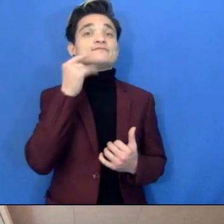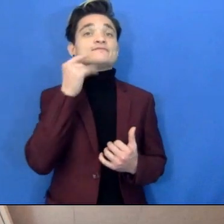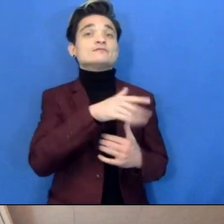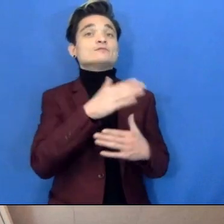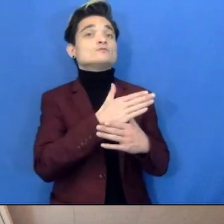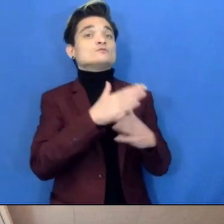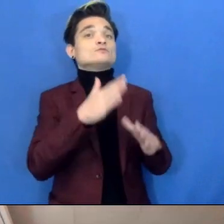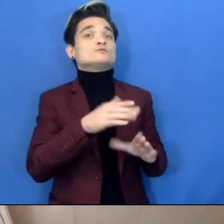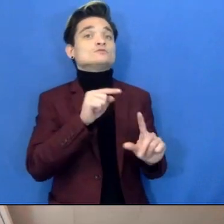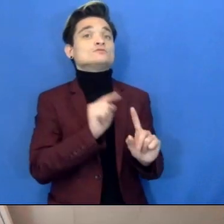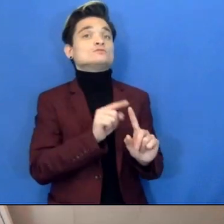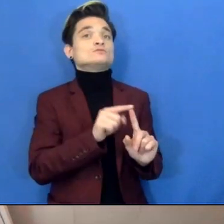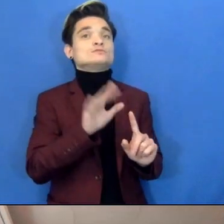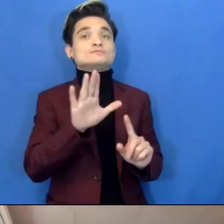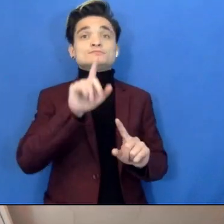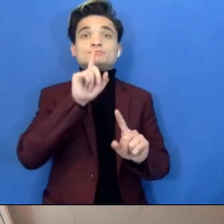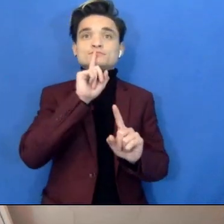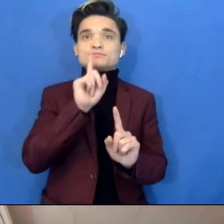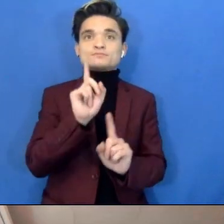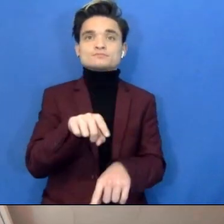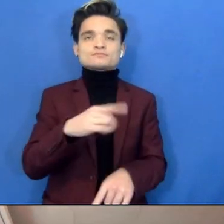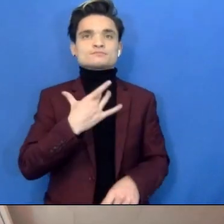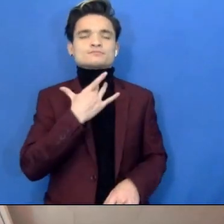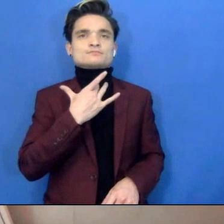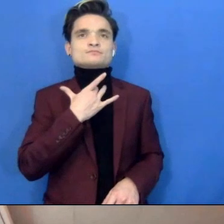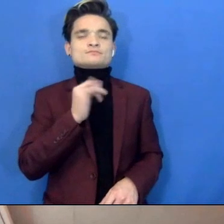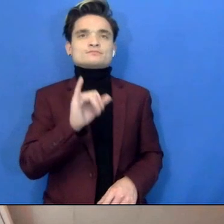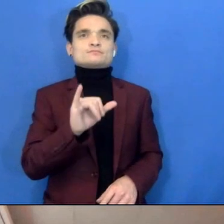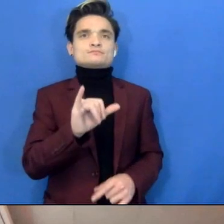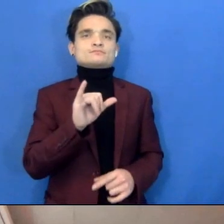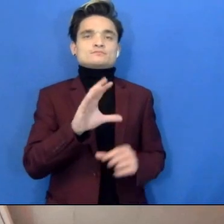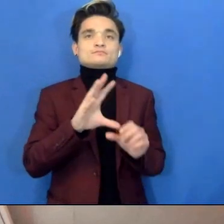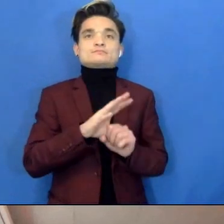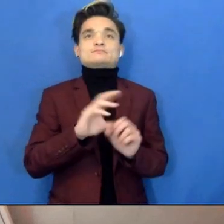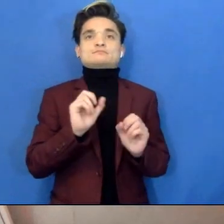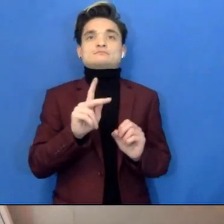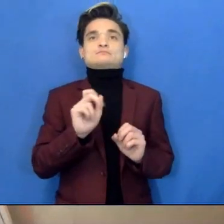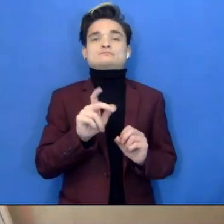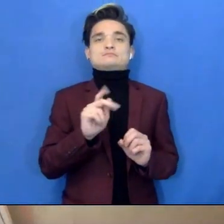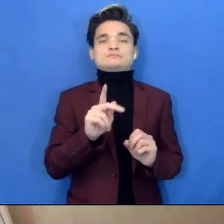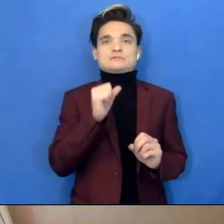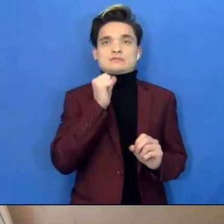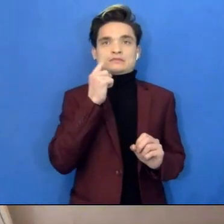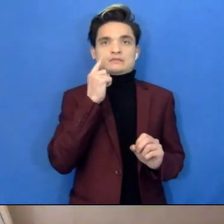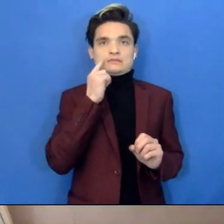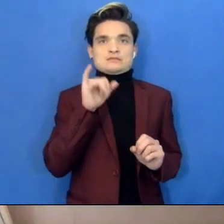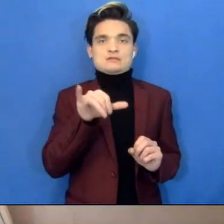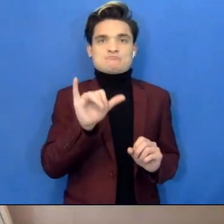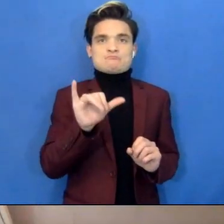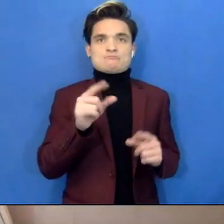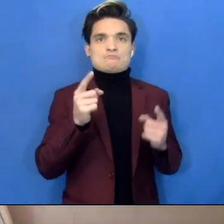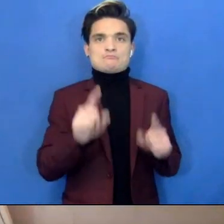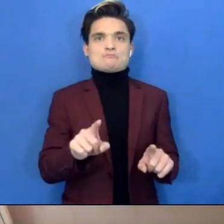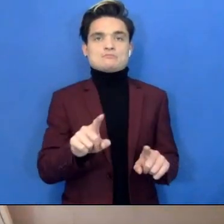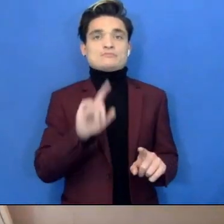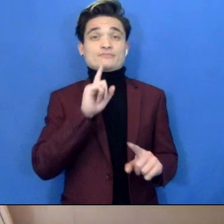that be because that's the truth of indecision, of conflict. Will I be changed? So I think that would be another side of the same